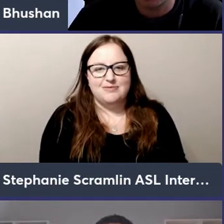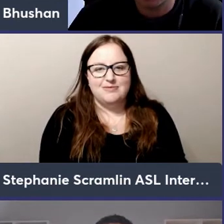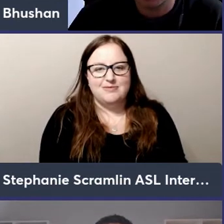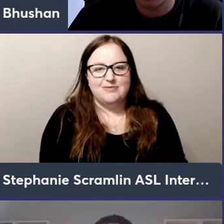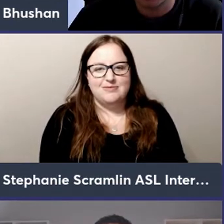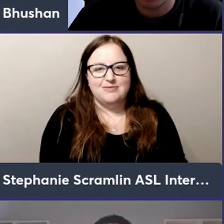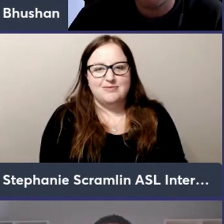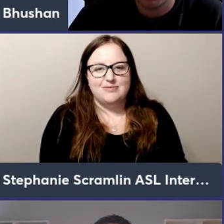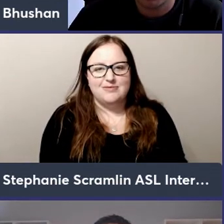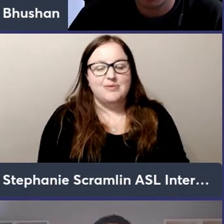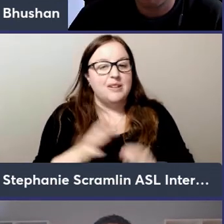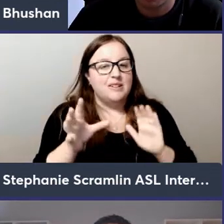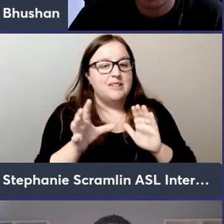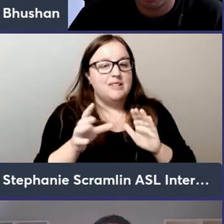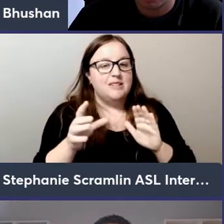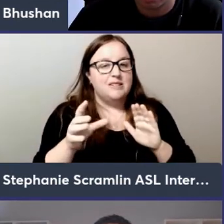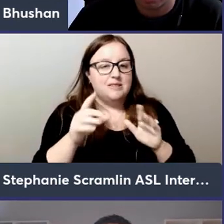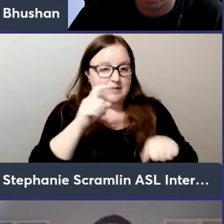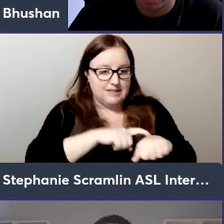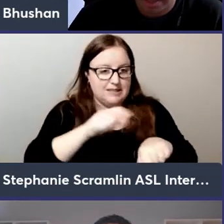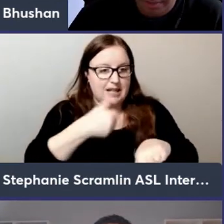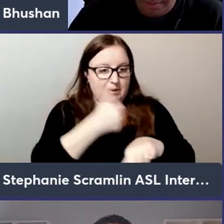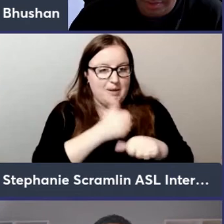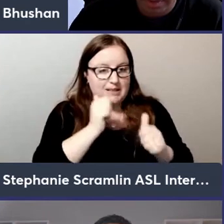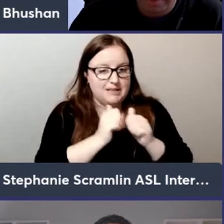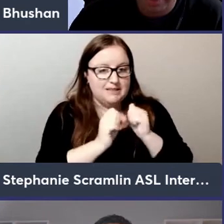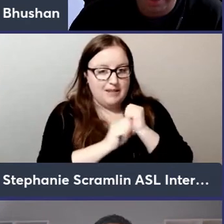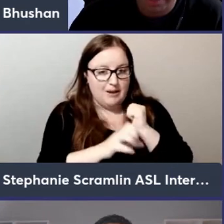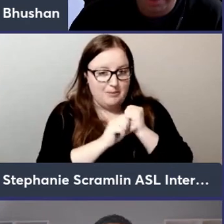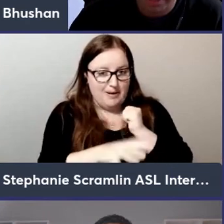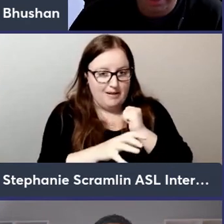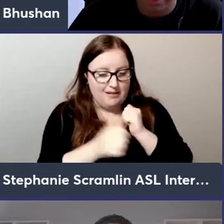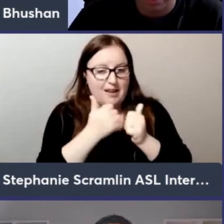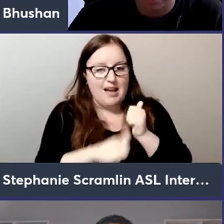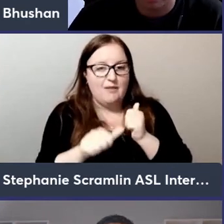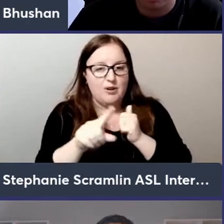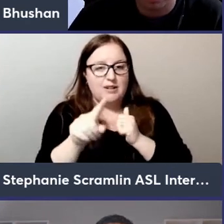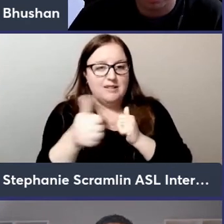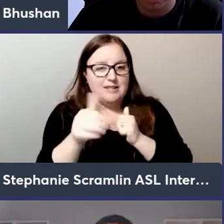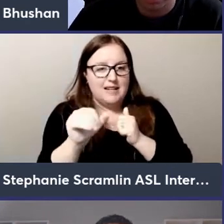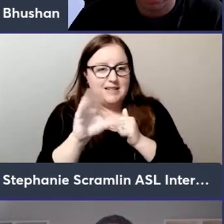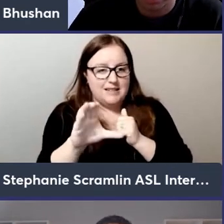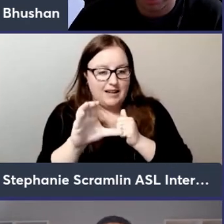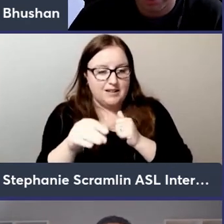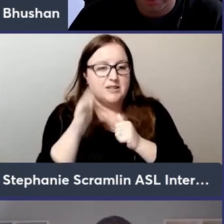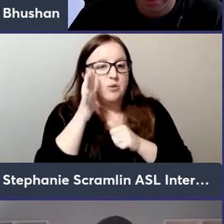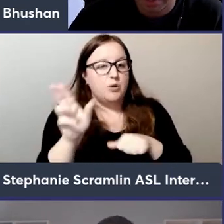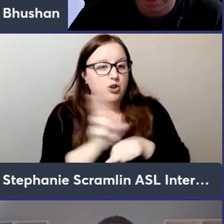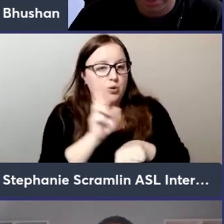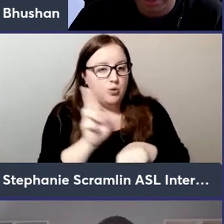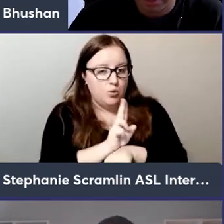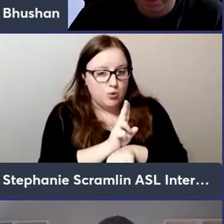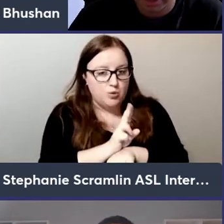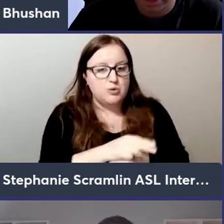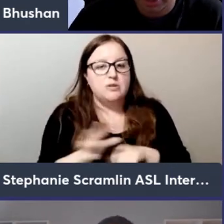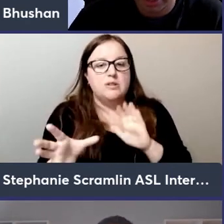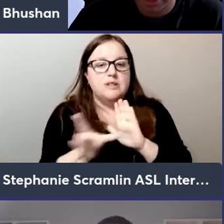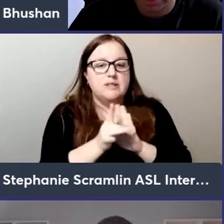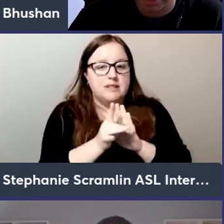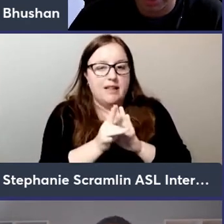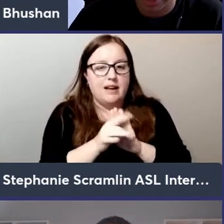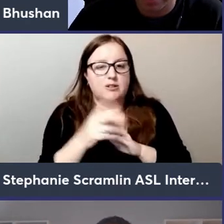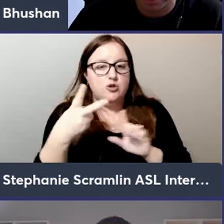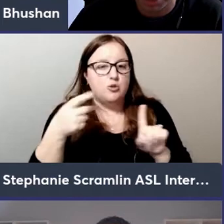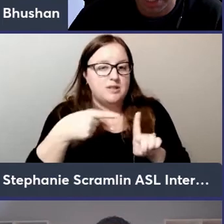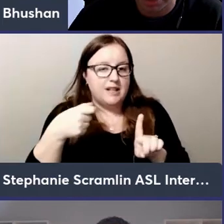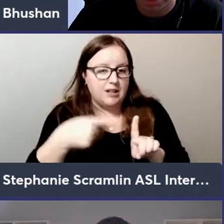select a time-based campaign, and every 10 seconds the data will be ingested. Let's select two signals,